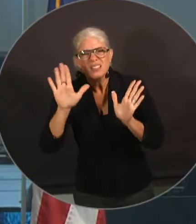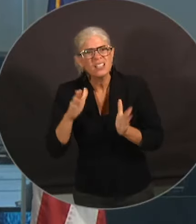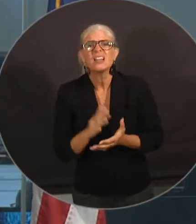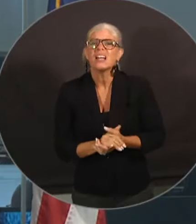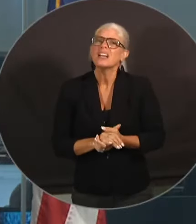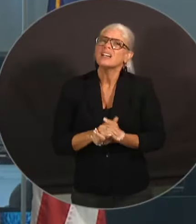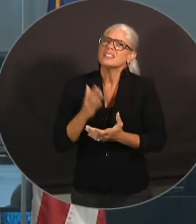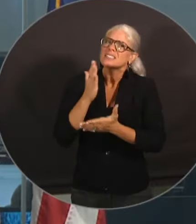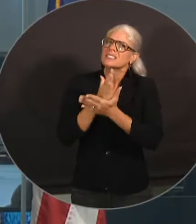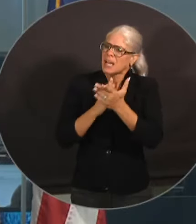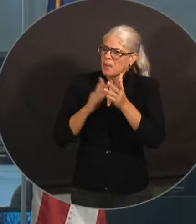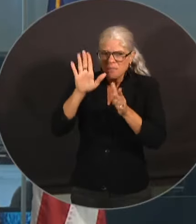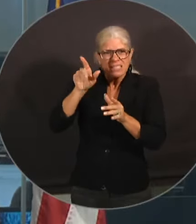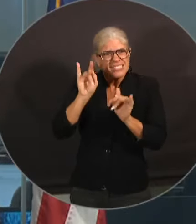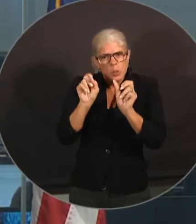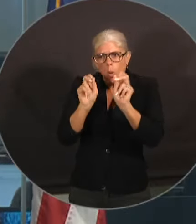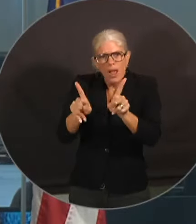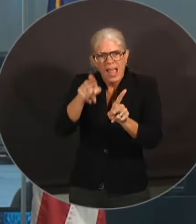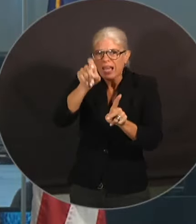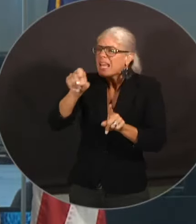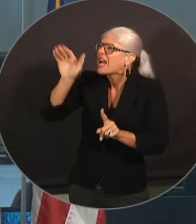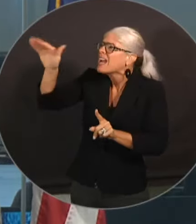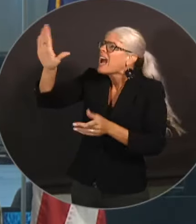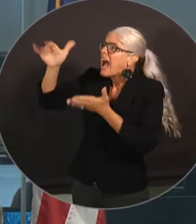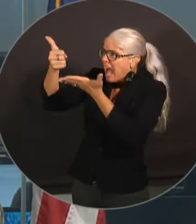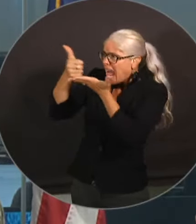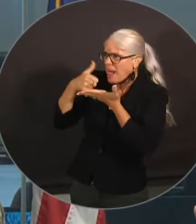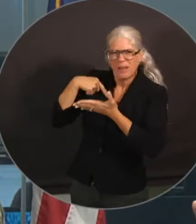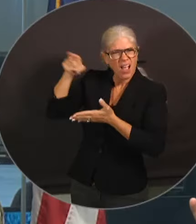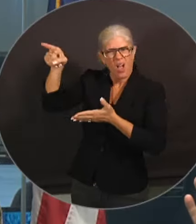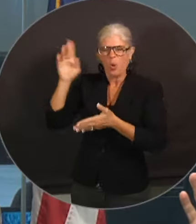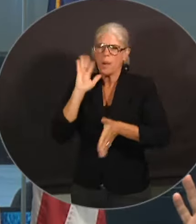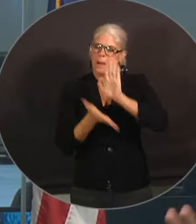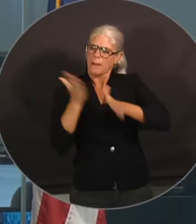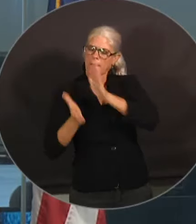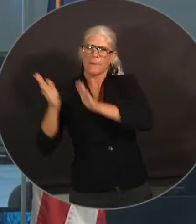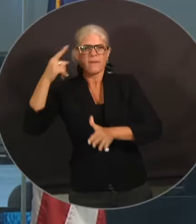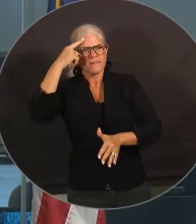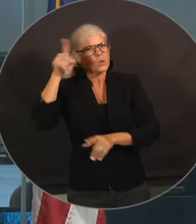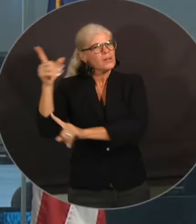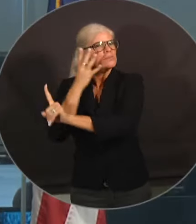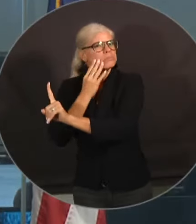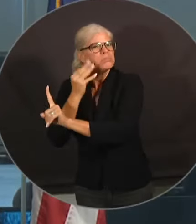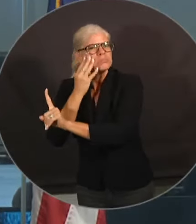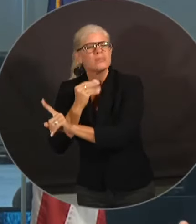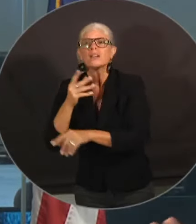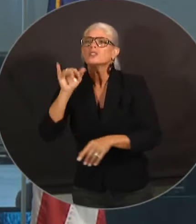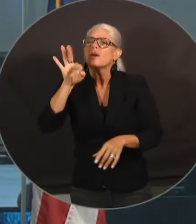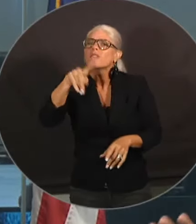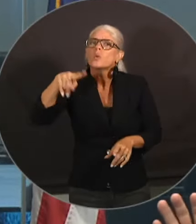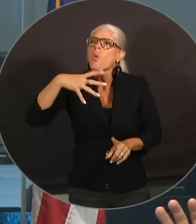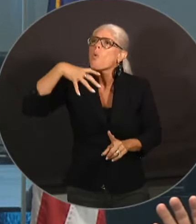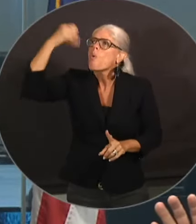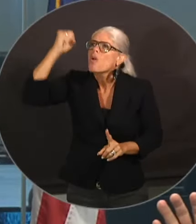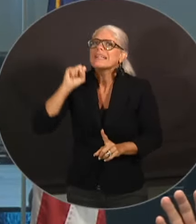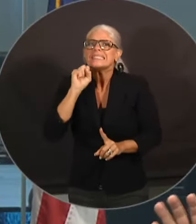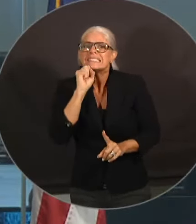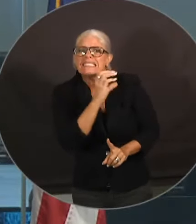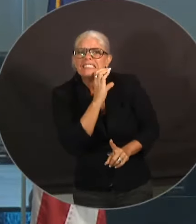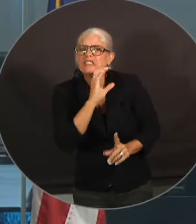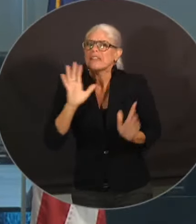help you. There's going to be a lot of assistance available. So particularly for those who are elderly or who may be at